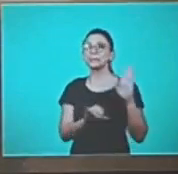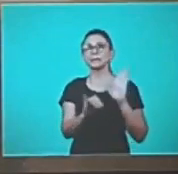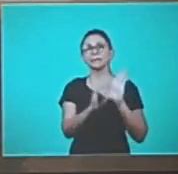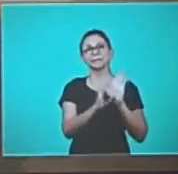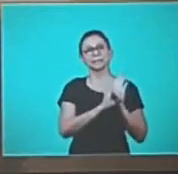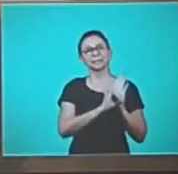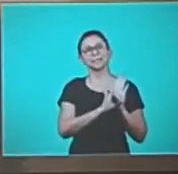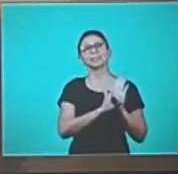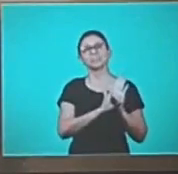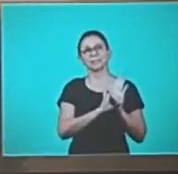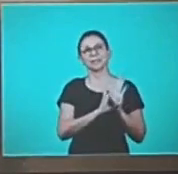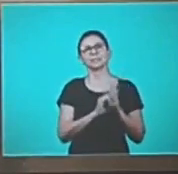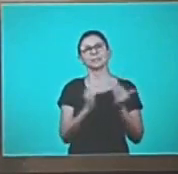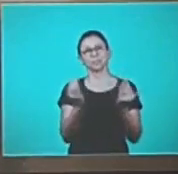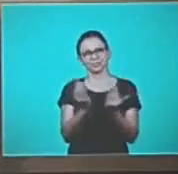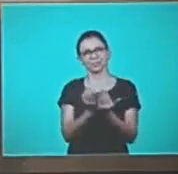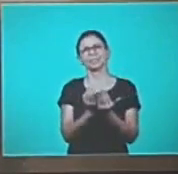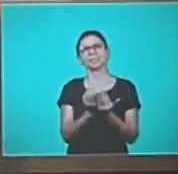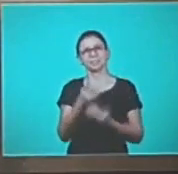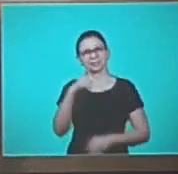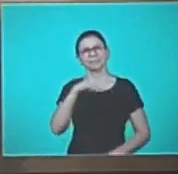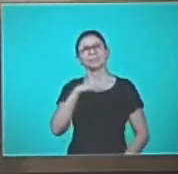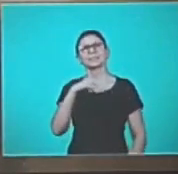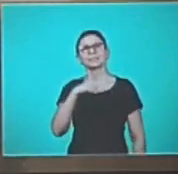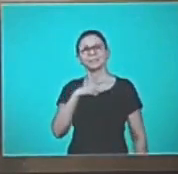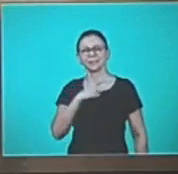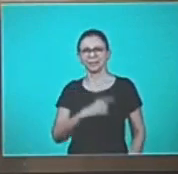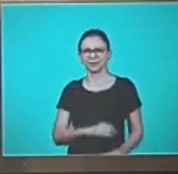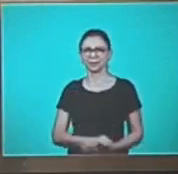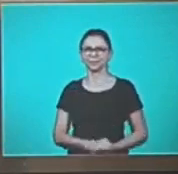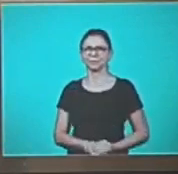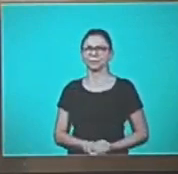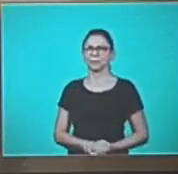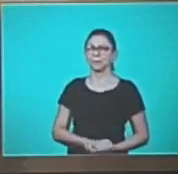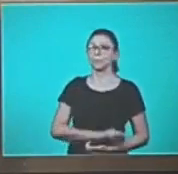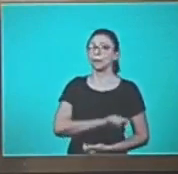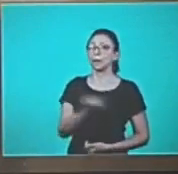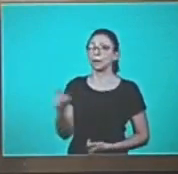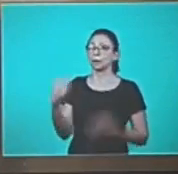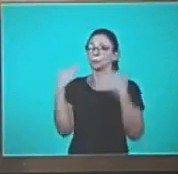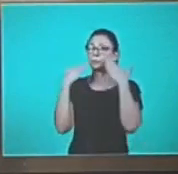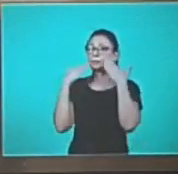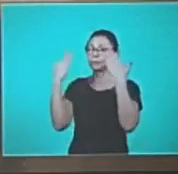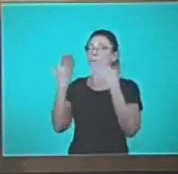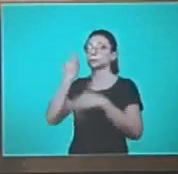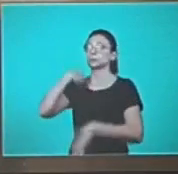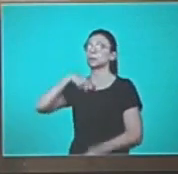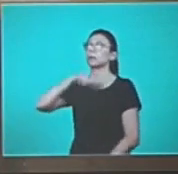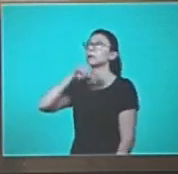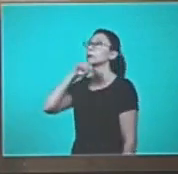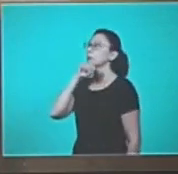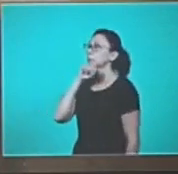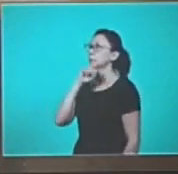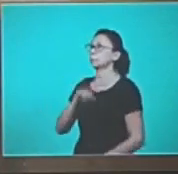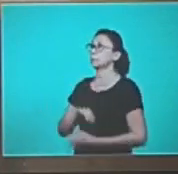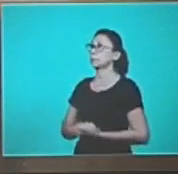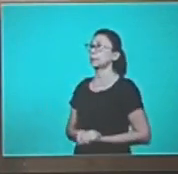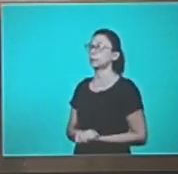second identification is now before the groom. The first one was before the world, and now before the